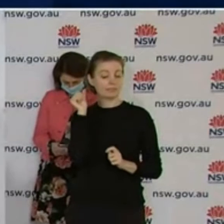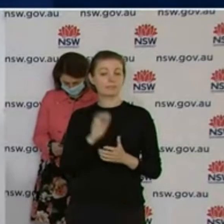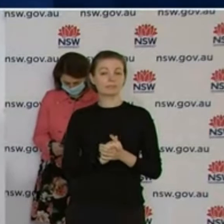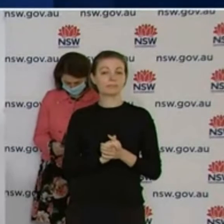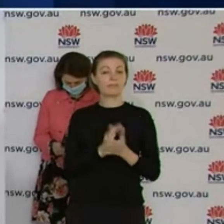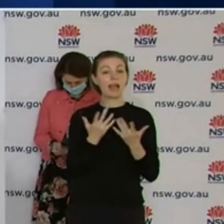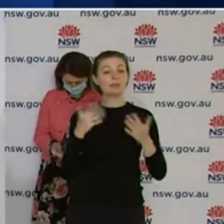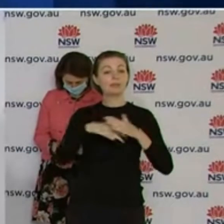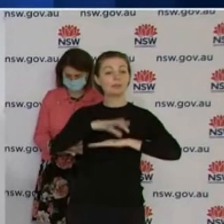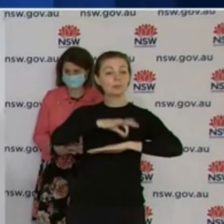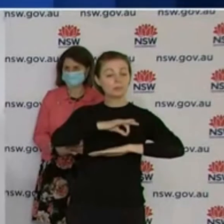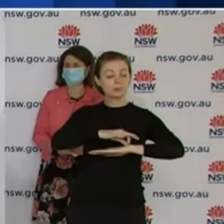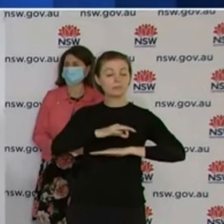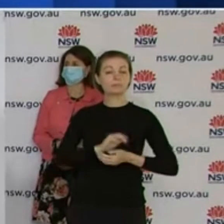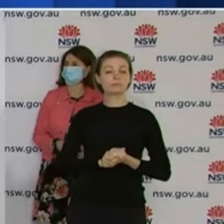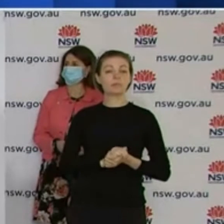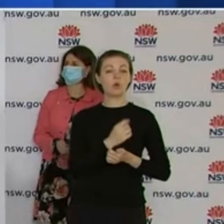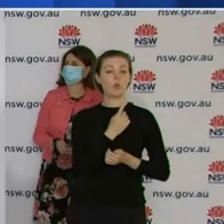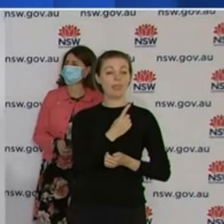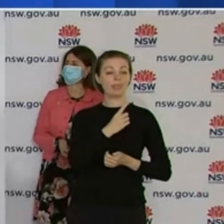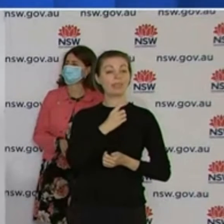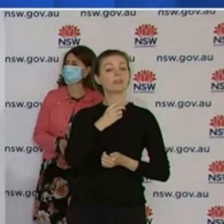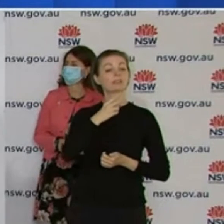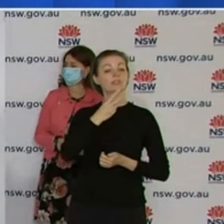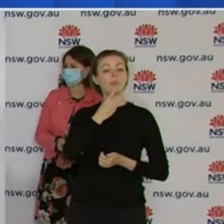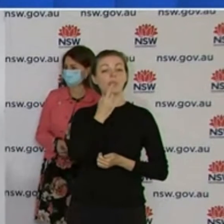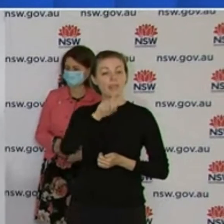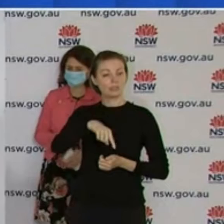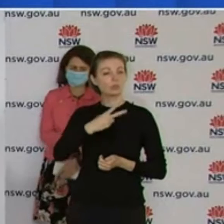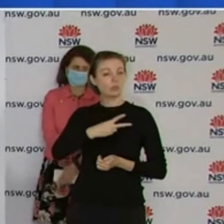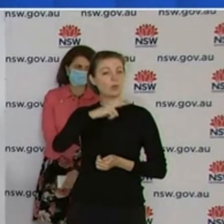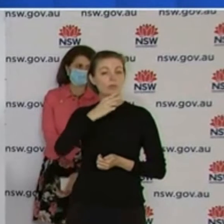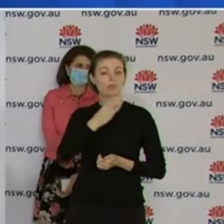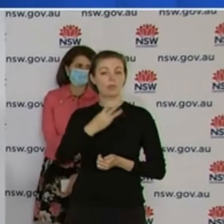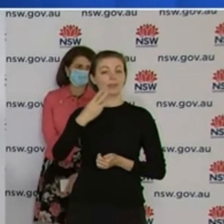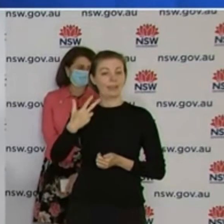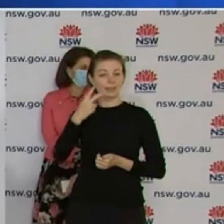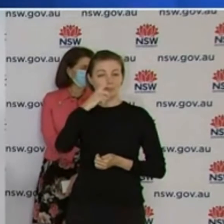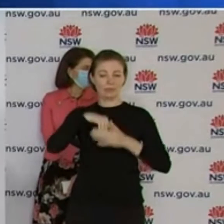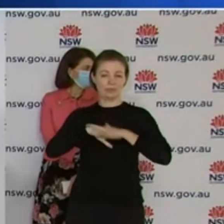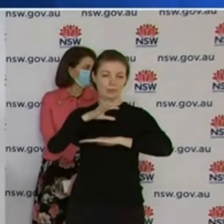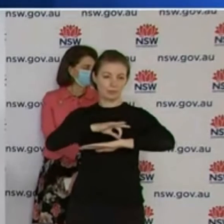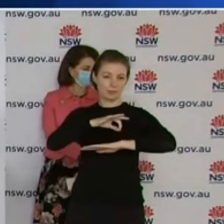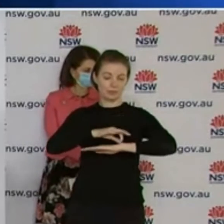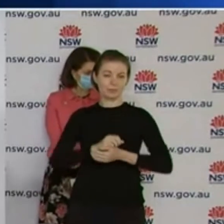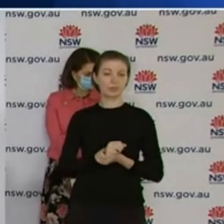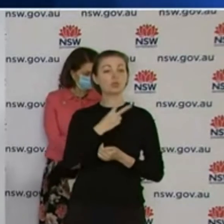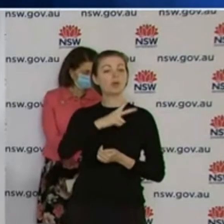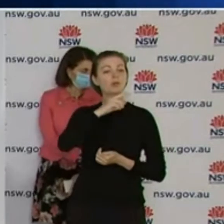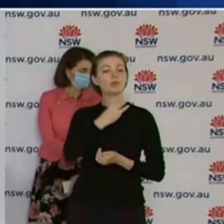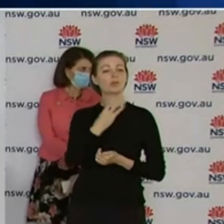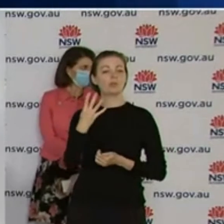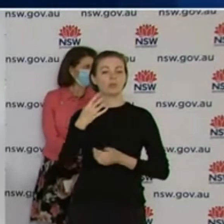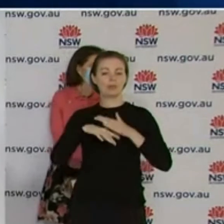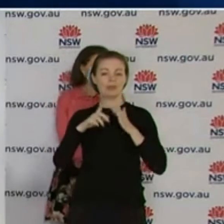terms of hospitalisations, we currently have 1,238 people with COVID admitted to hospital, with